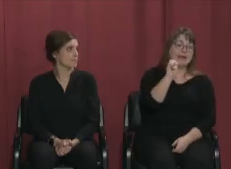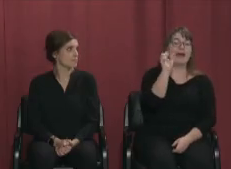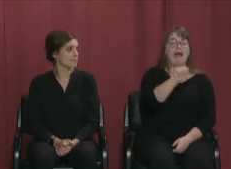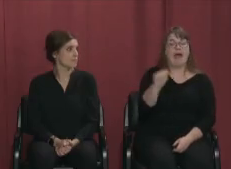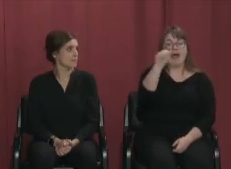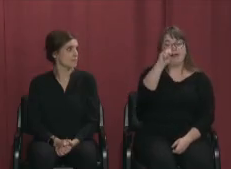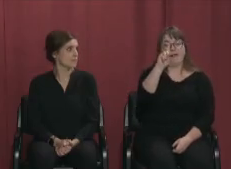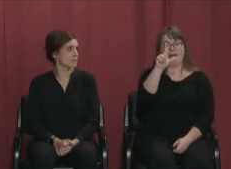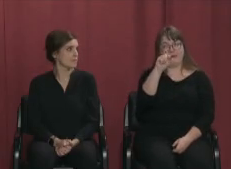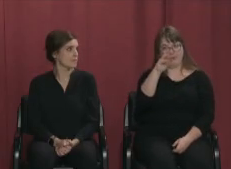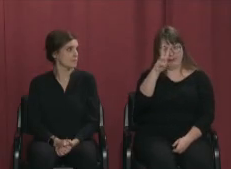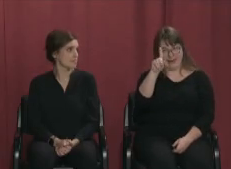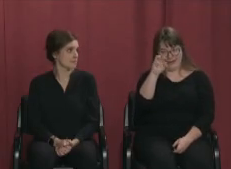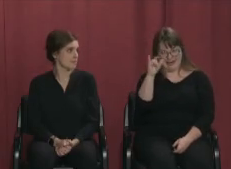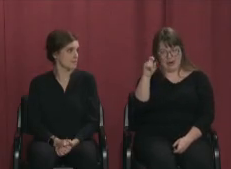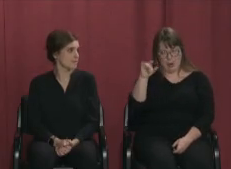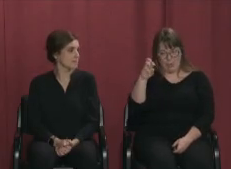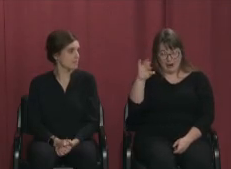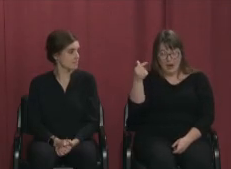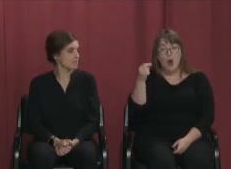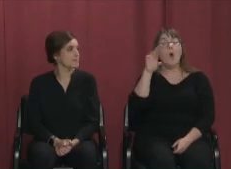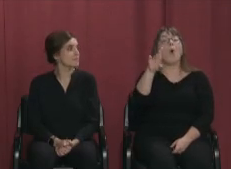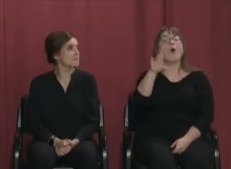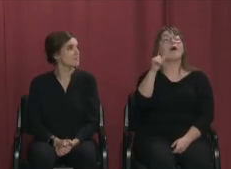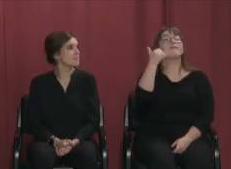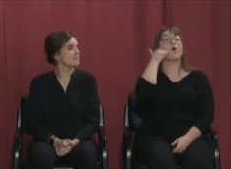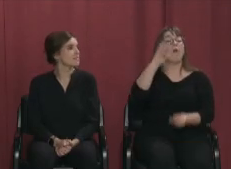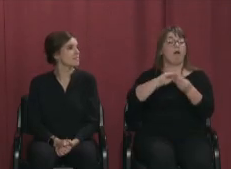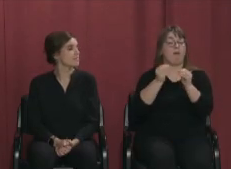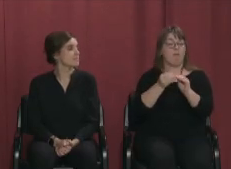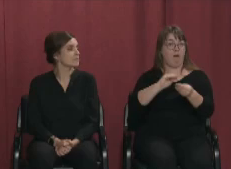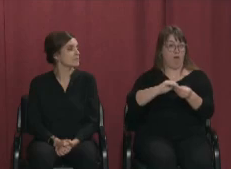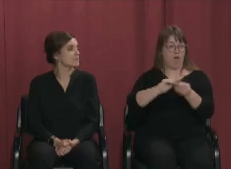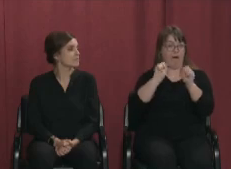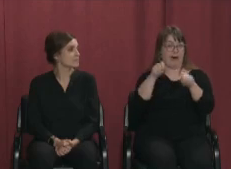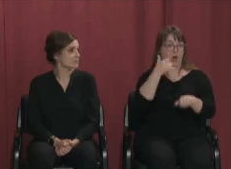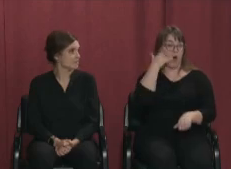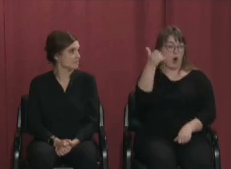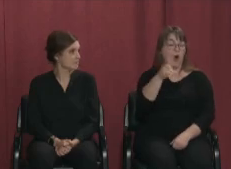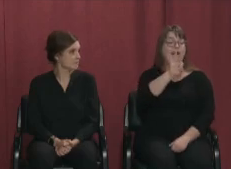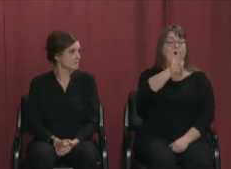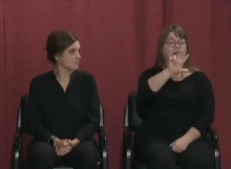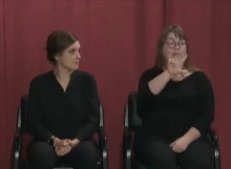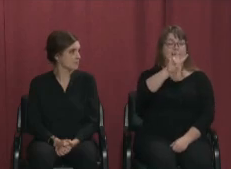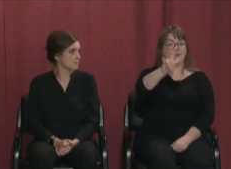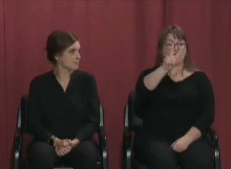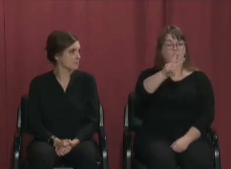league@lwvdayton.org. You can also call us. The number at our office is